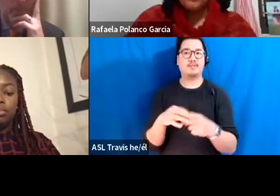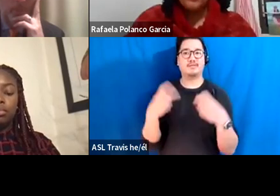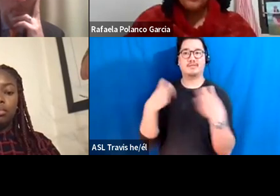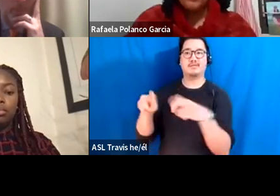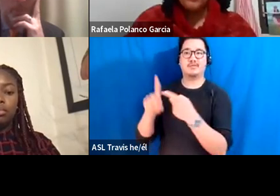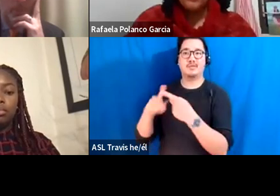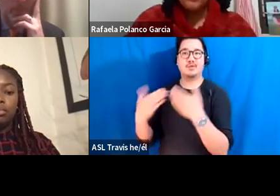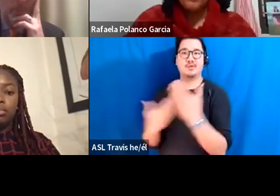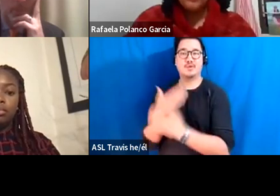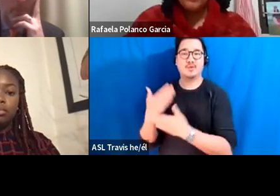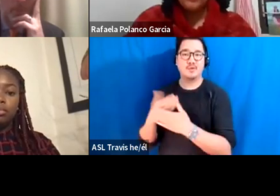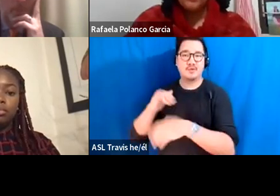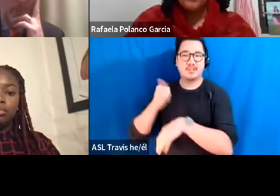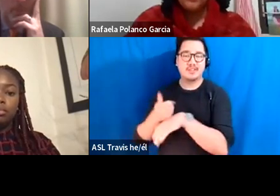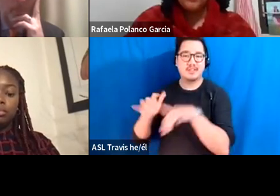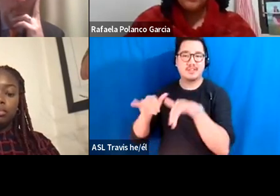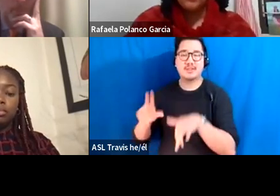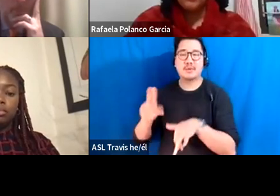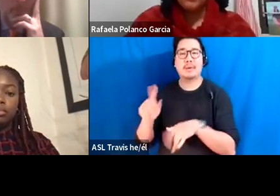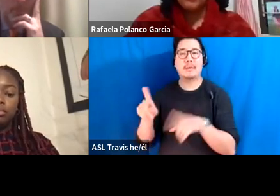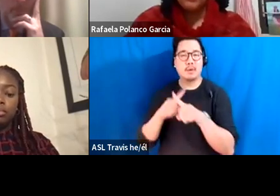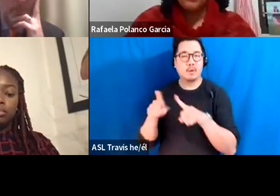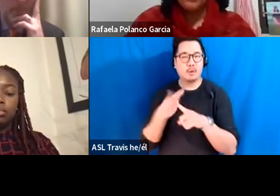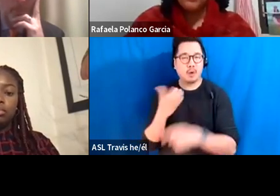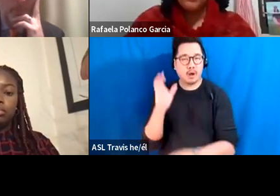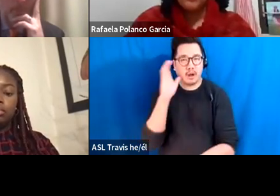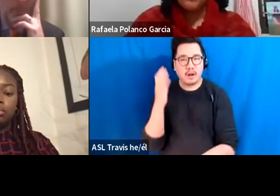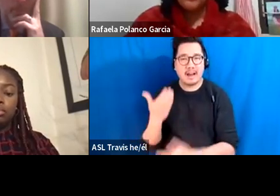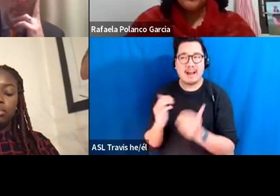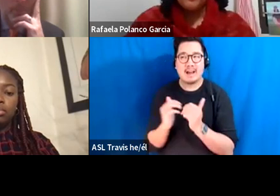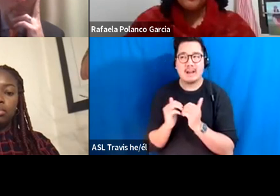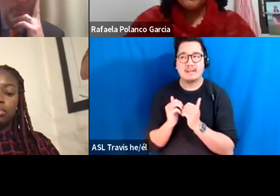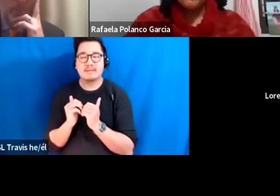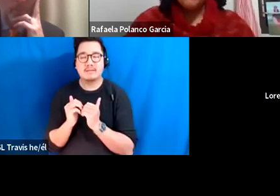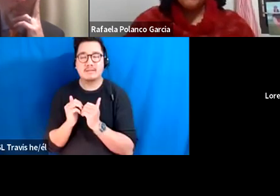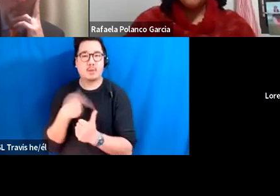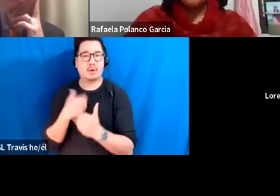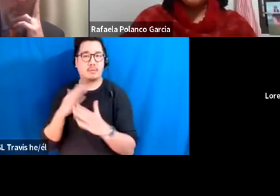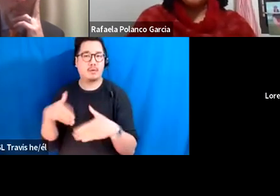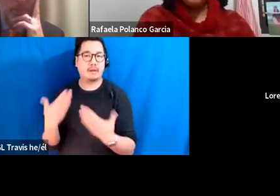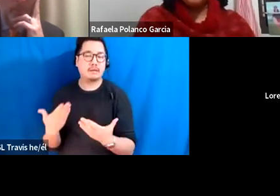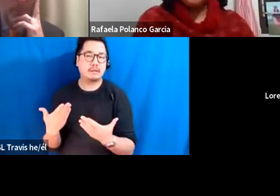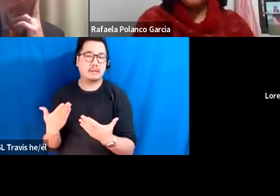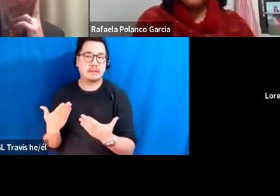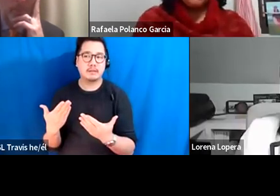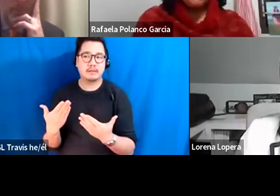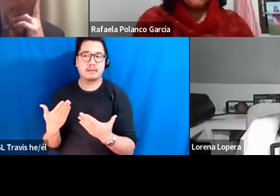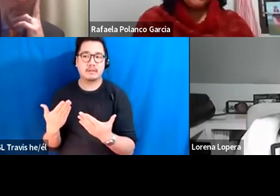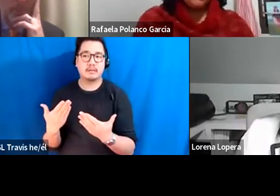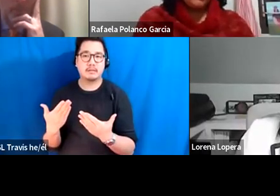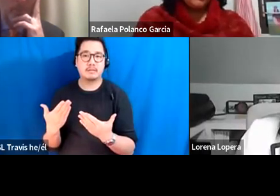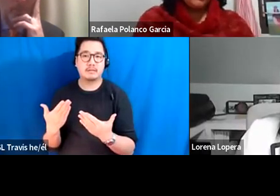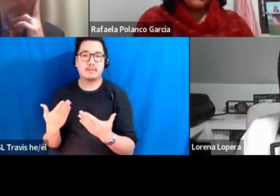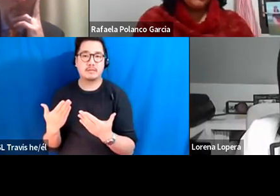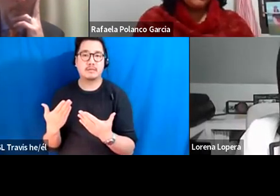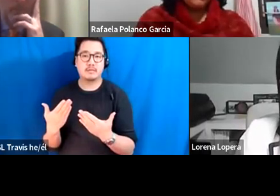social emotional implications that of of hybrid how we're trying to provide another